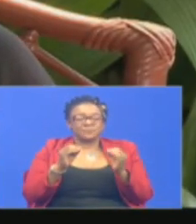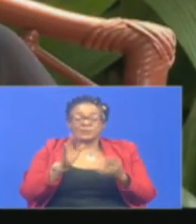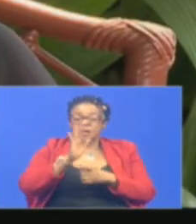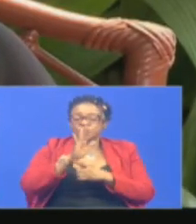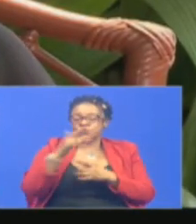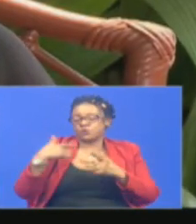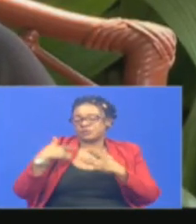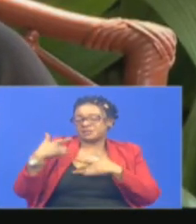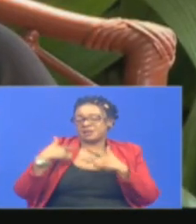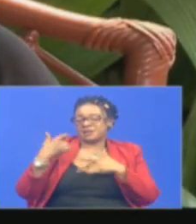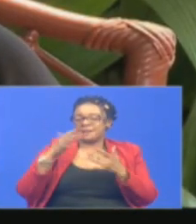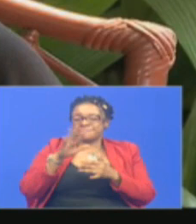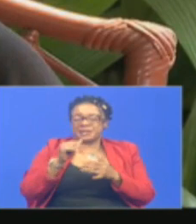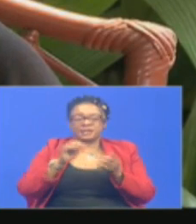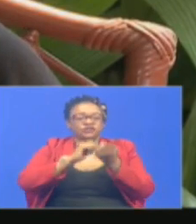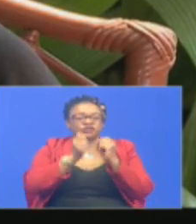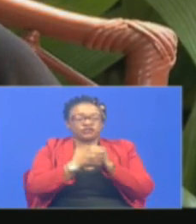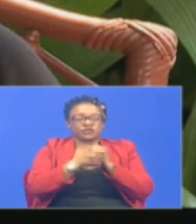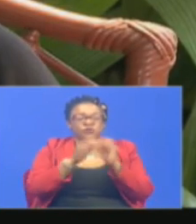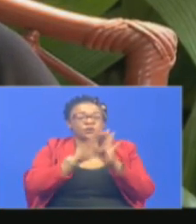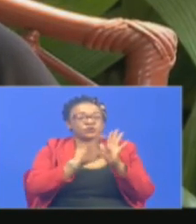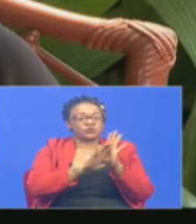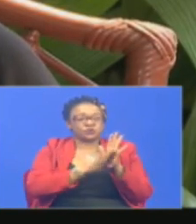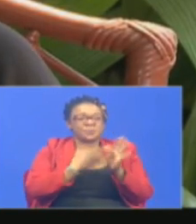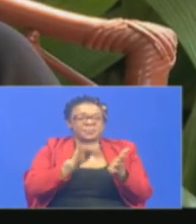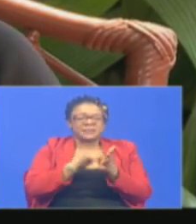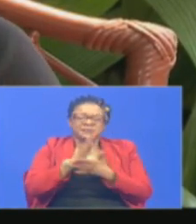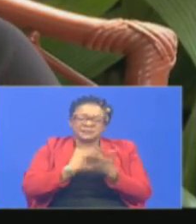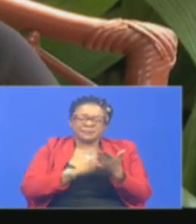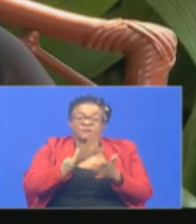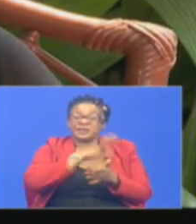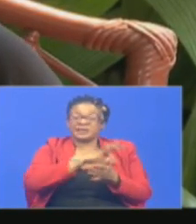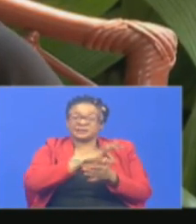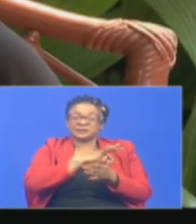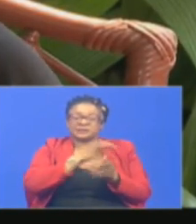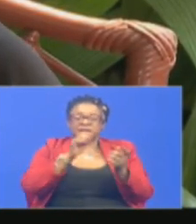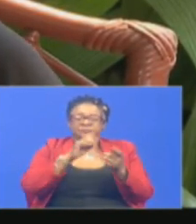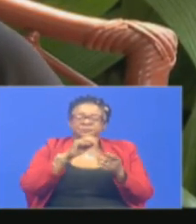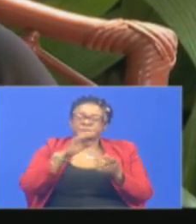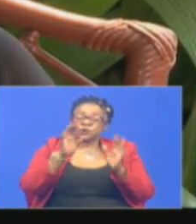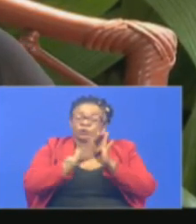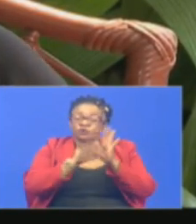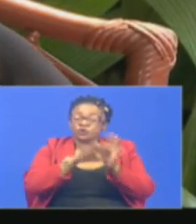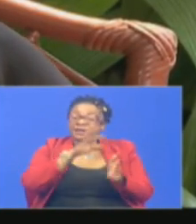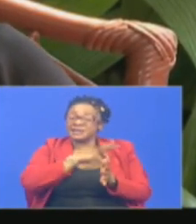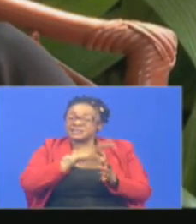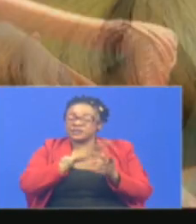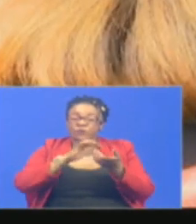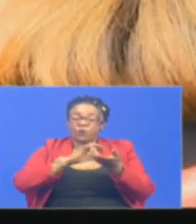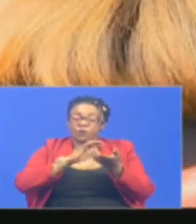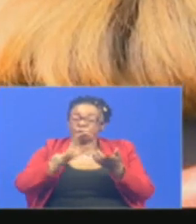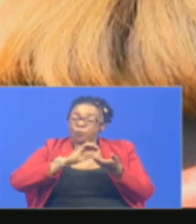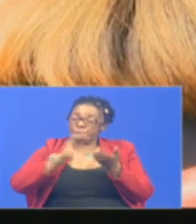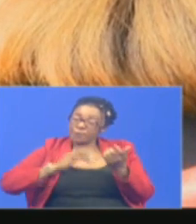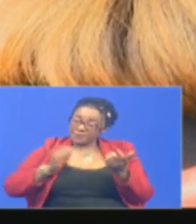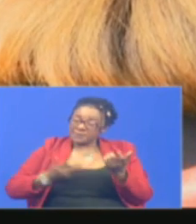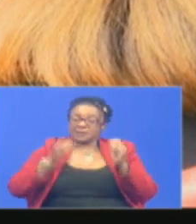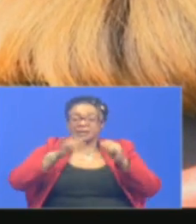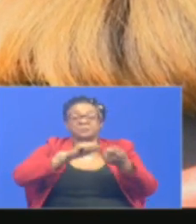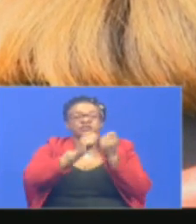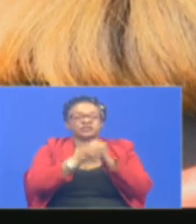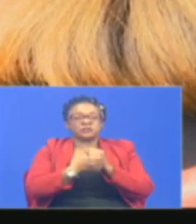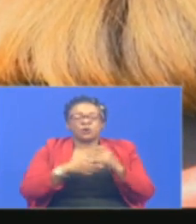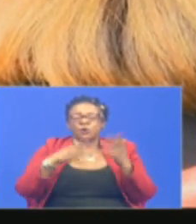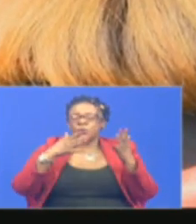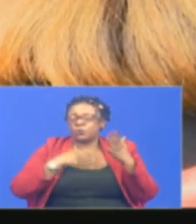for changes to the constitution, that some of these gains, constitutional gains for women, could be clawed back? Of course. Oh my gosh. I